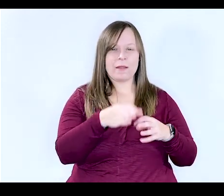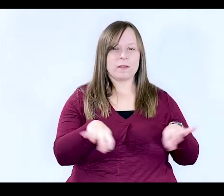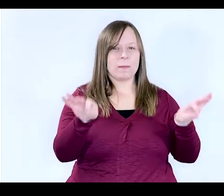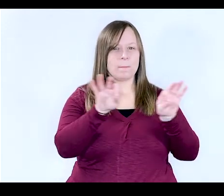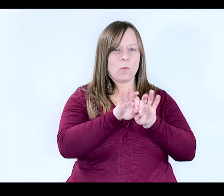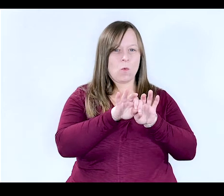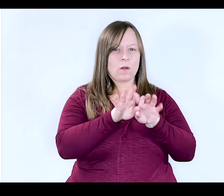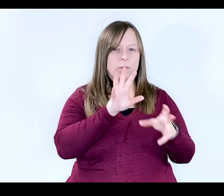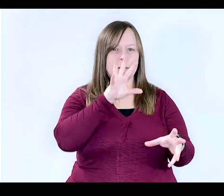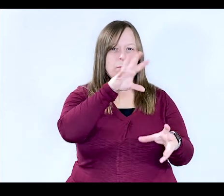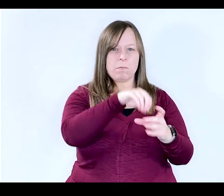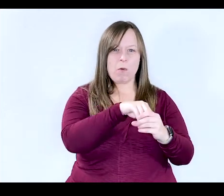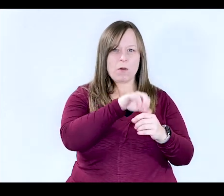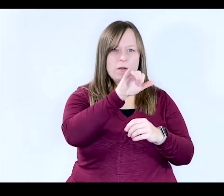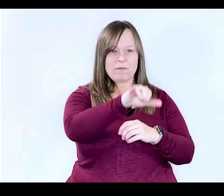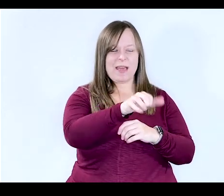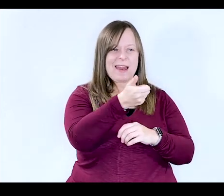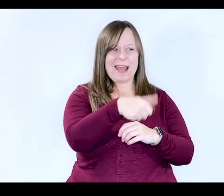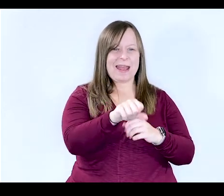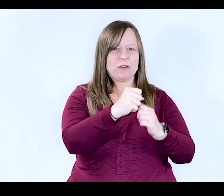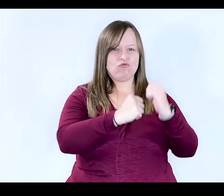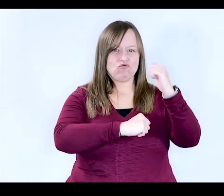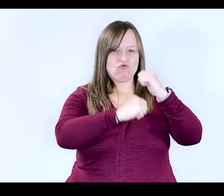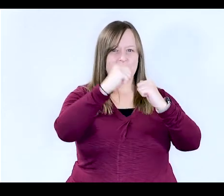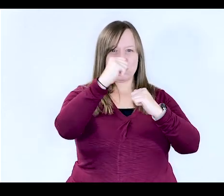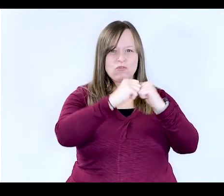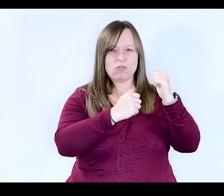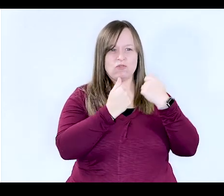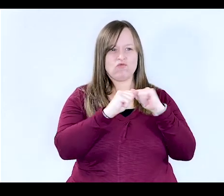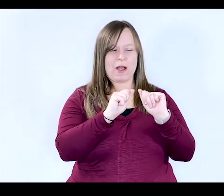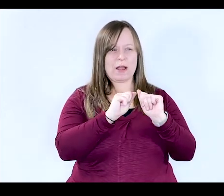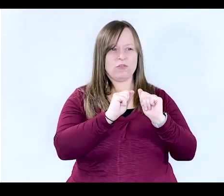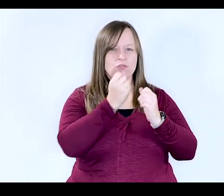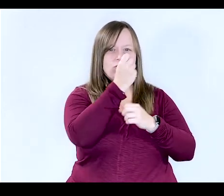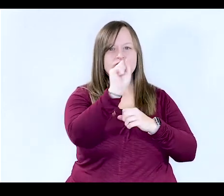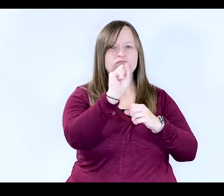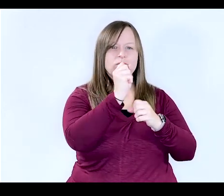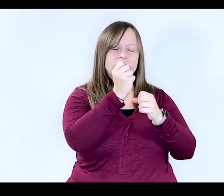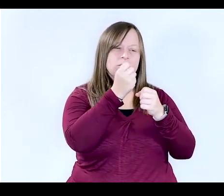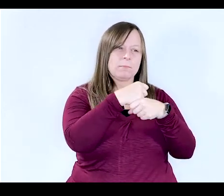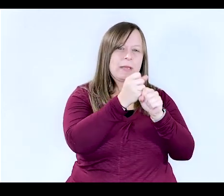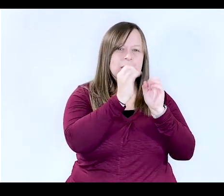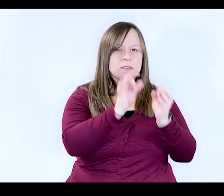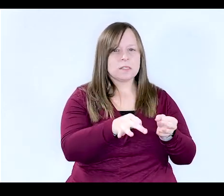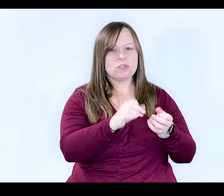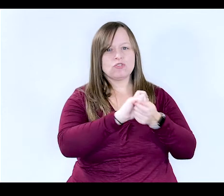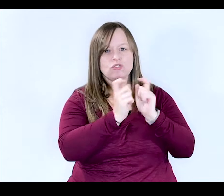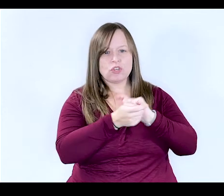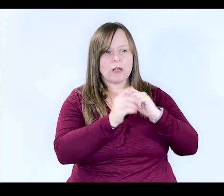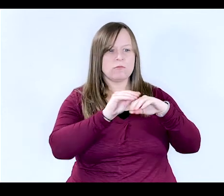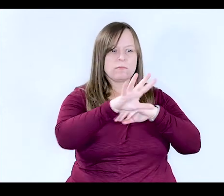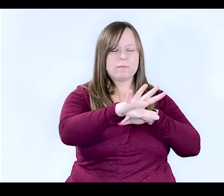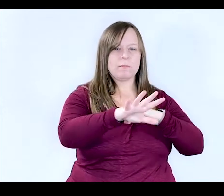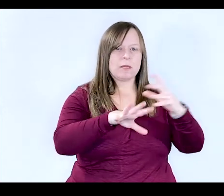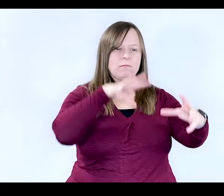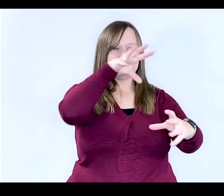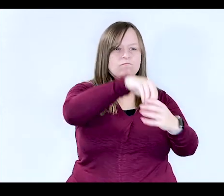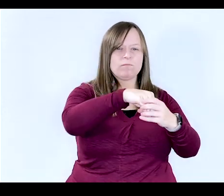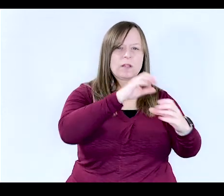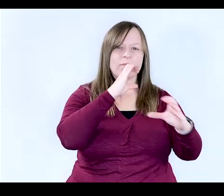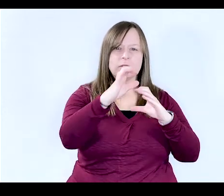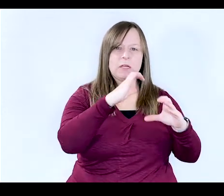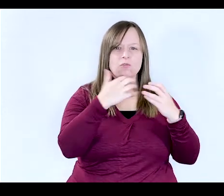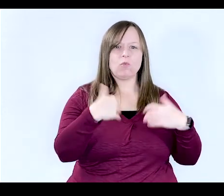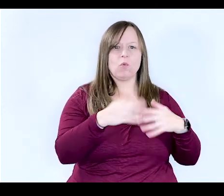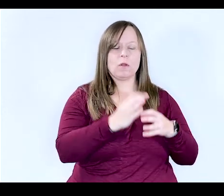is so important to be part of any structure that's trying to make change, trying to make decisions, being at the table,